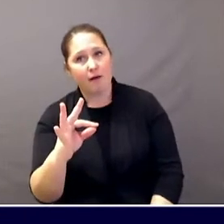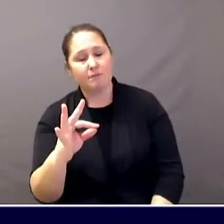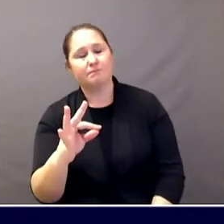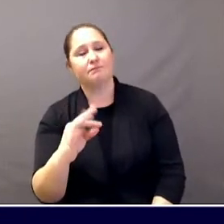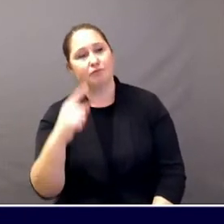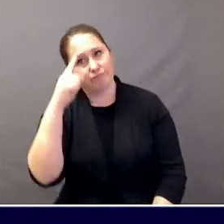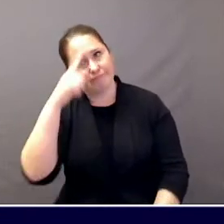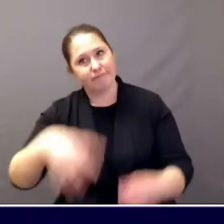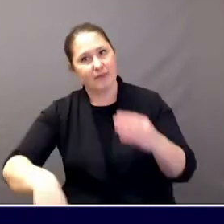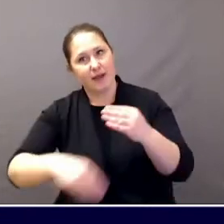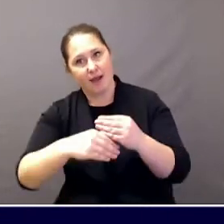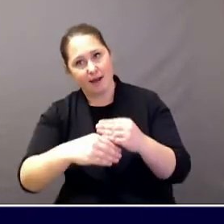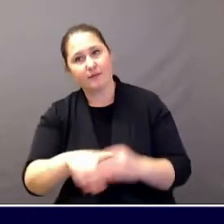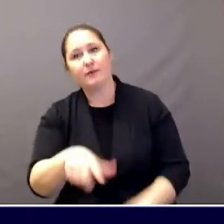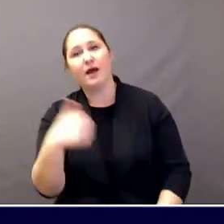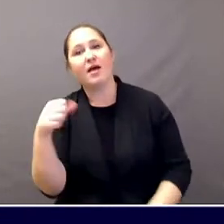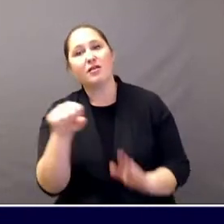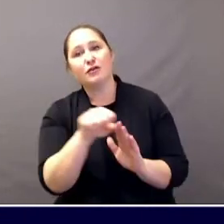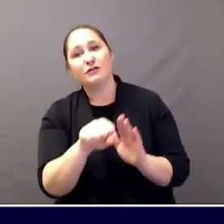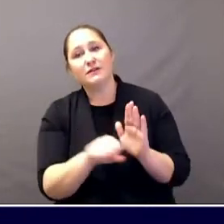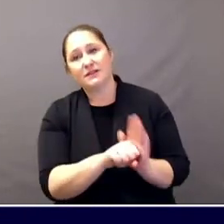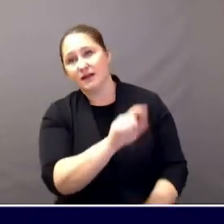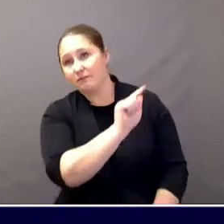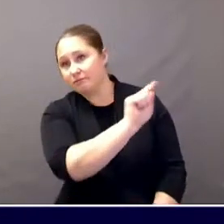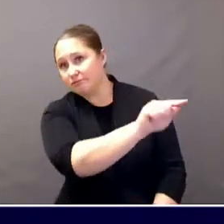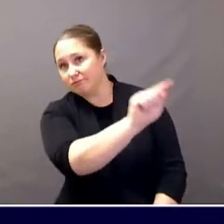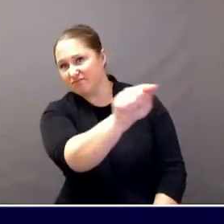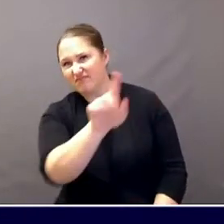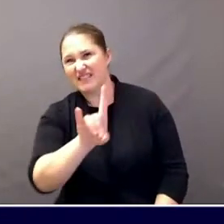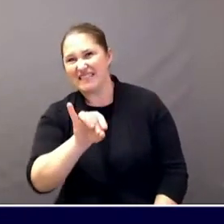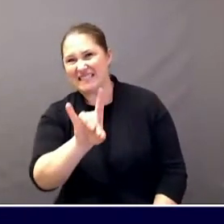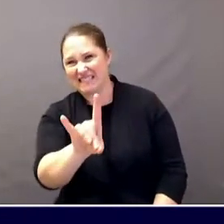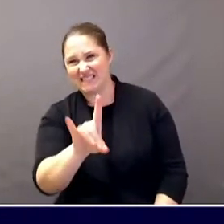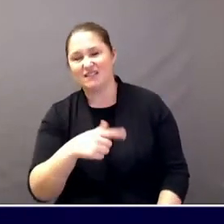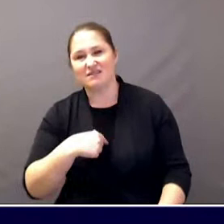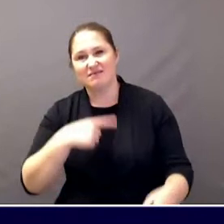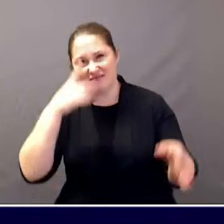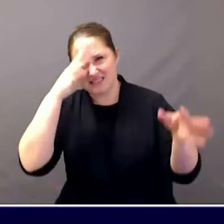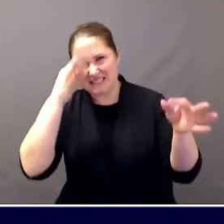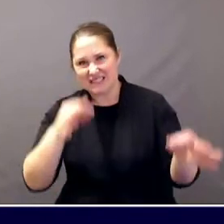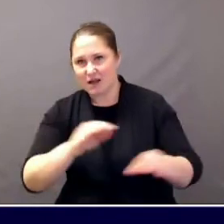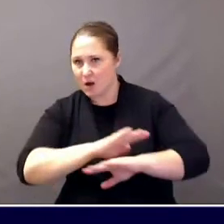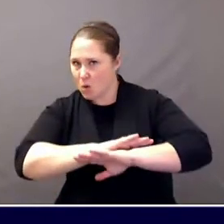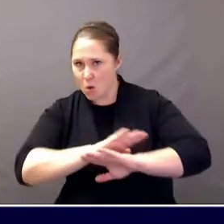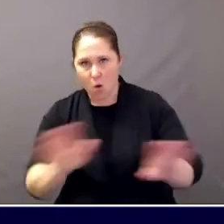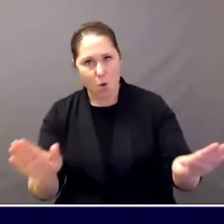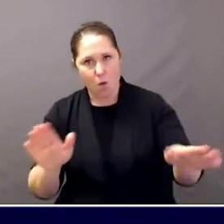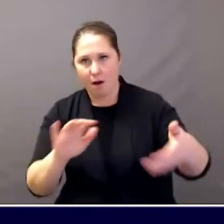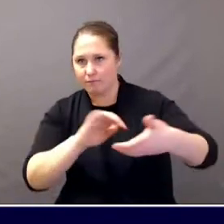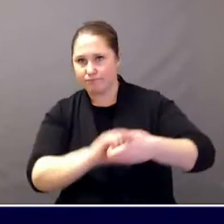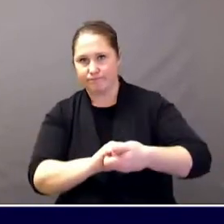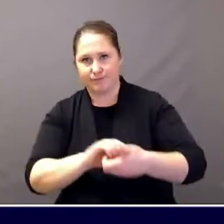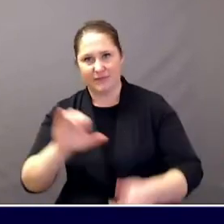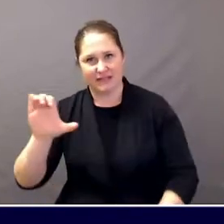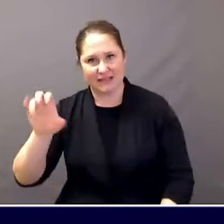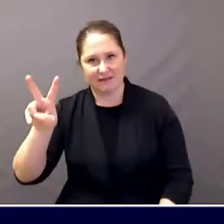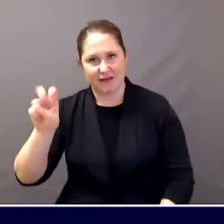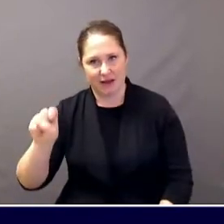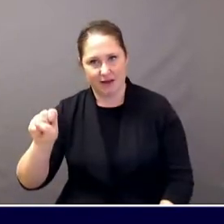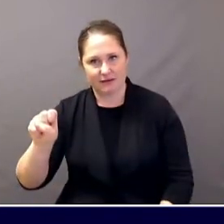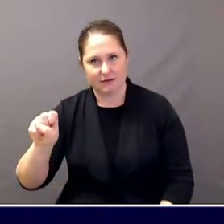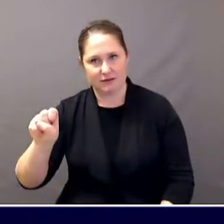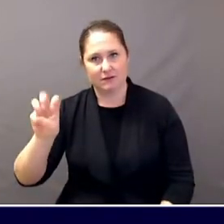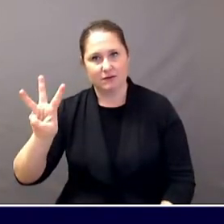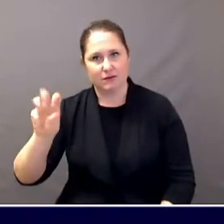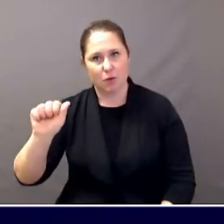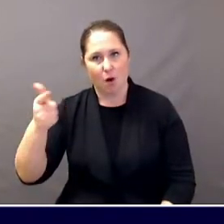other states effectively opted out of the federal partnership with CVS and Walgreens. I'm thinking of West Virginia particularly, that is not doing that and has